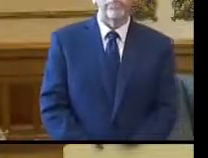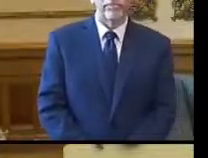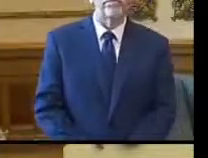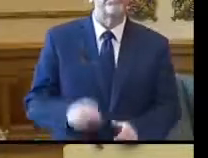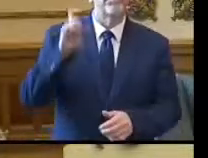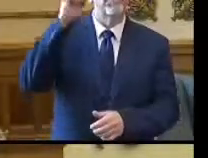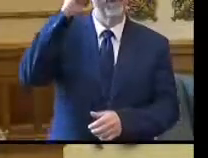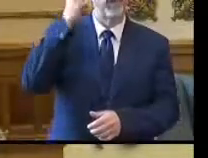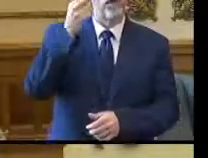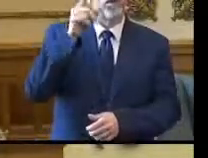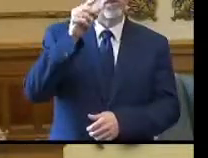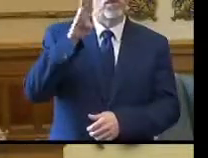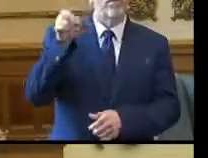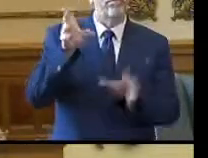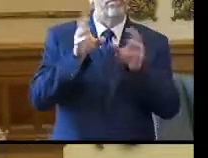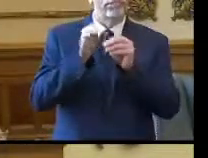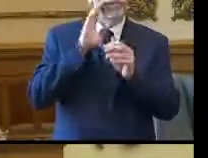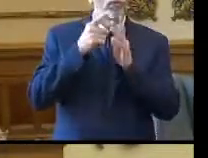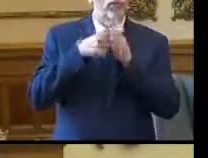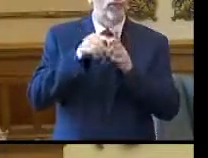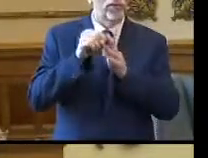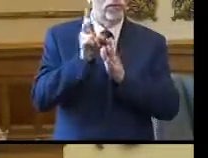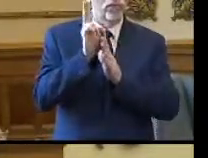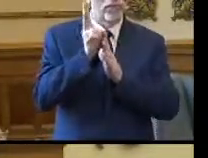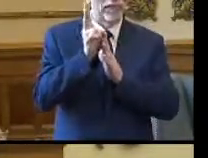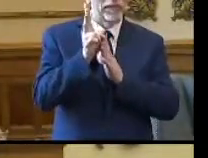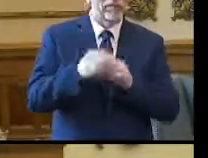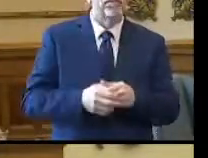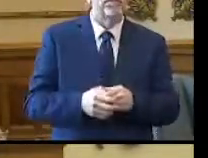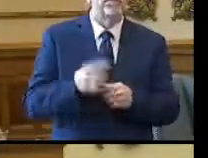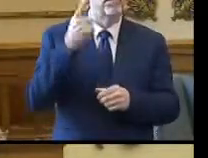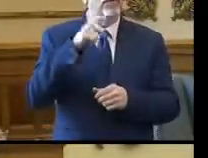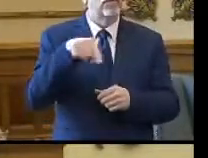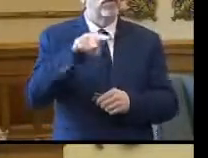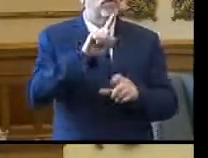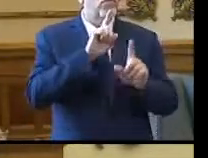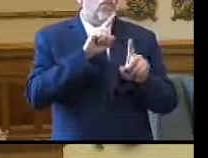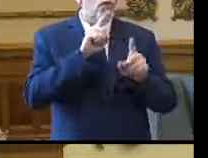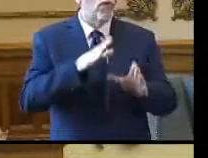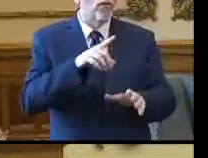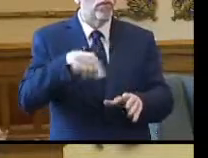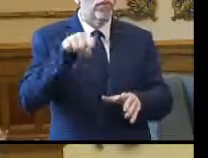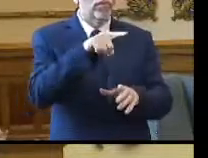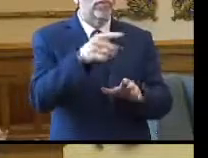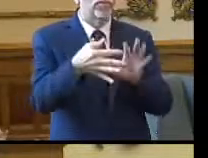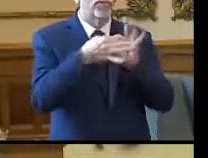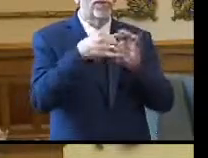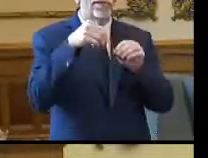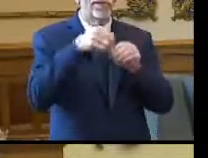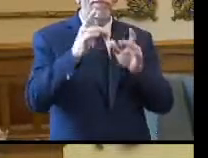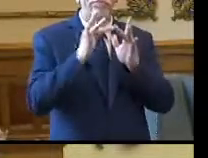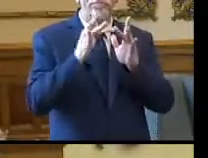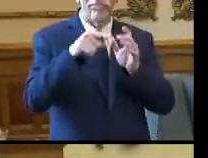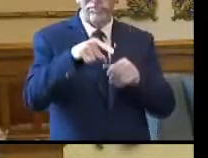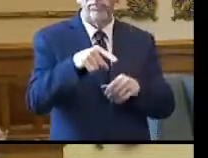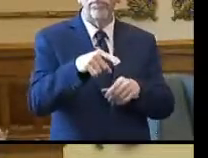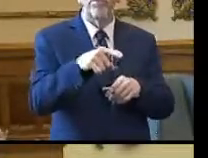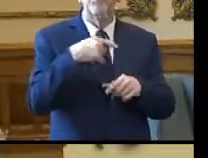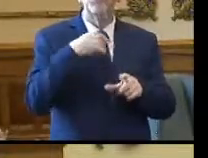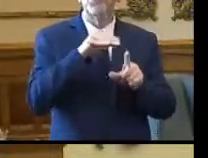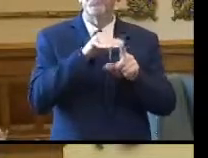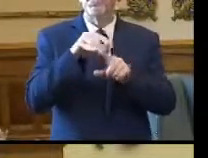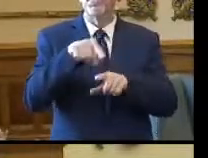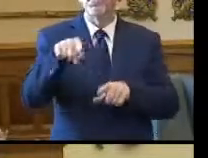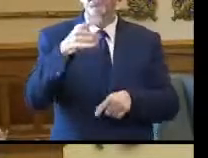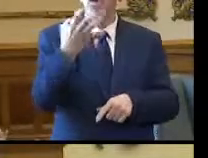Governor Holcomb's media briefing will begin in 2 minutes. Governor Holcomb's media briefing joining us in the digital press room. For our journalists joining